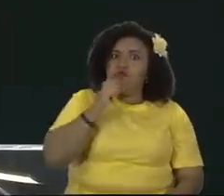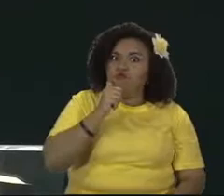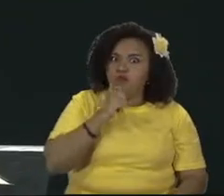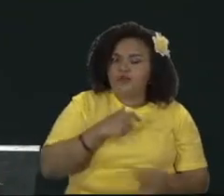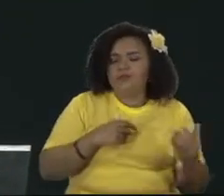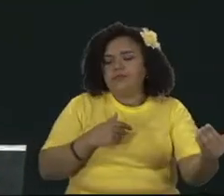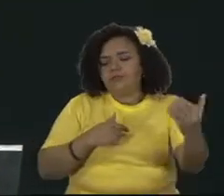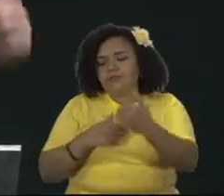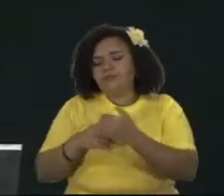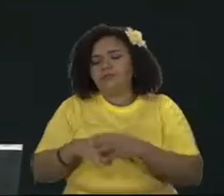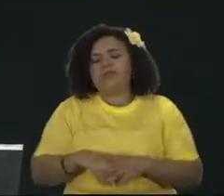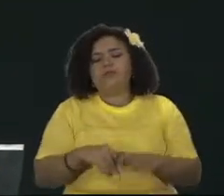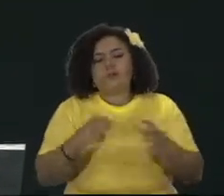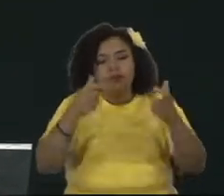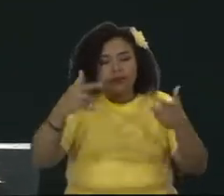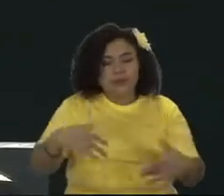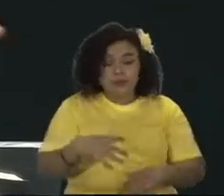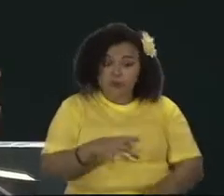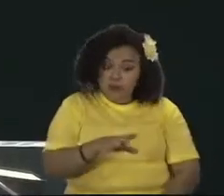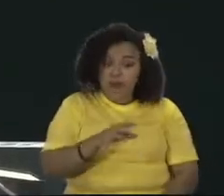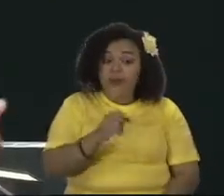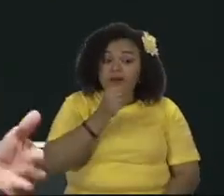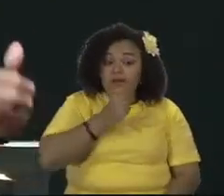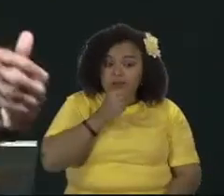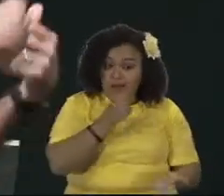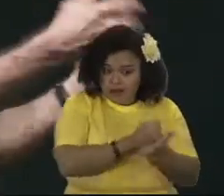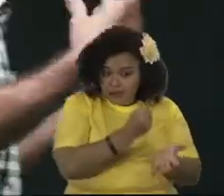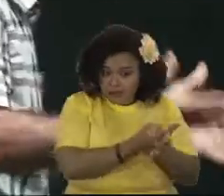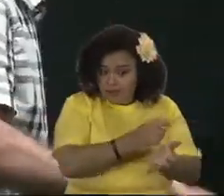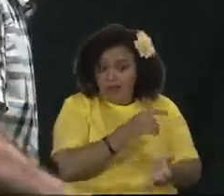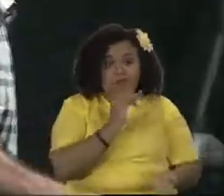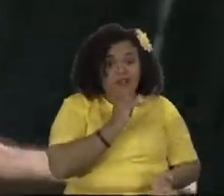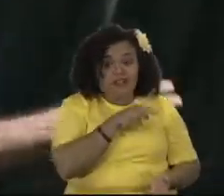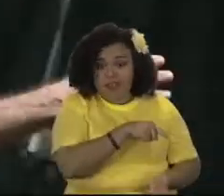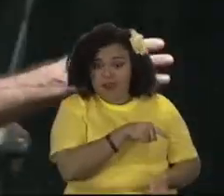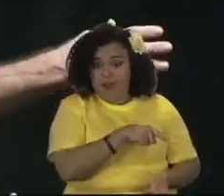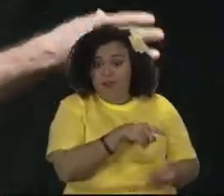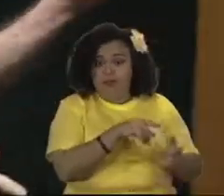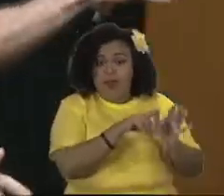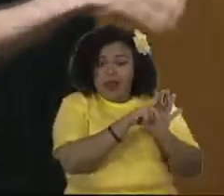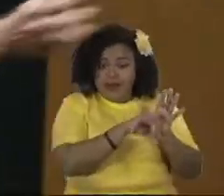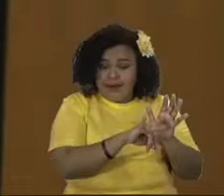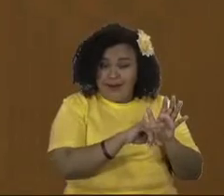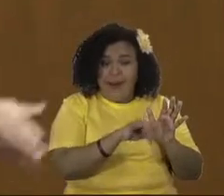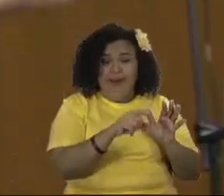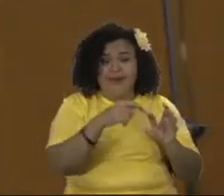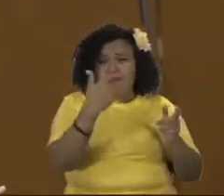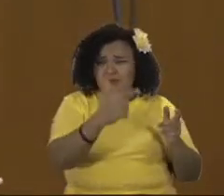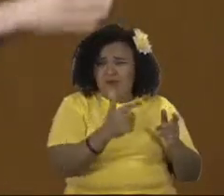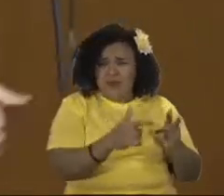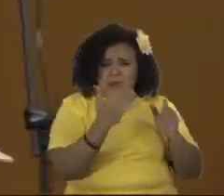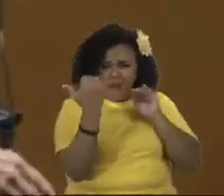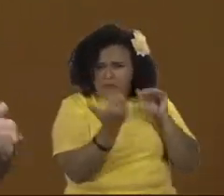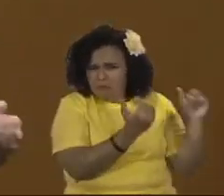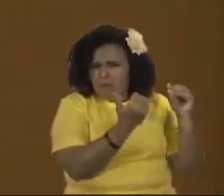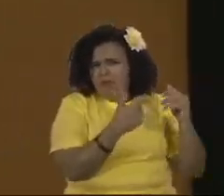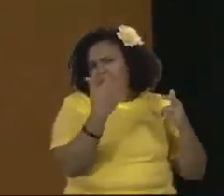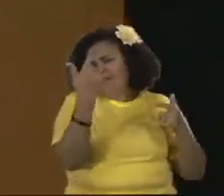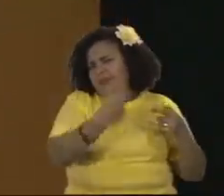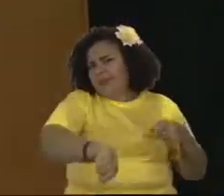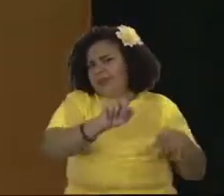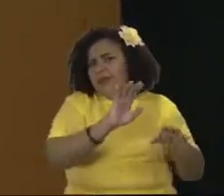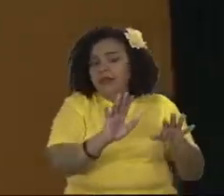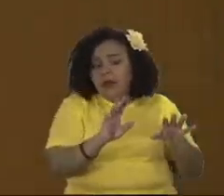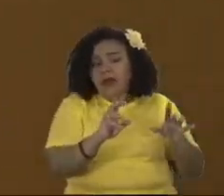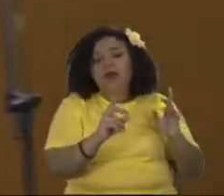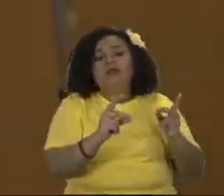Old Testament was just an example to us, And then she didn't like, and Chris